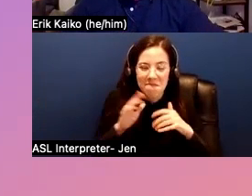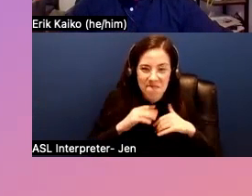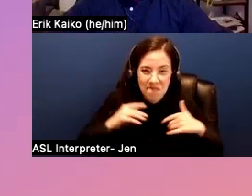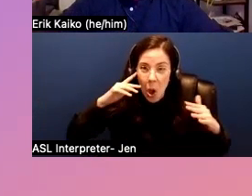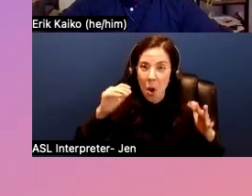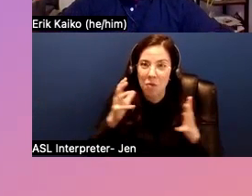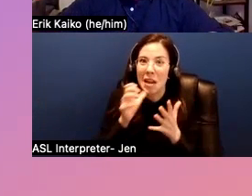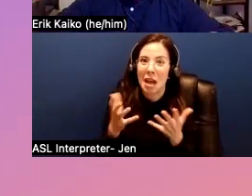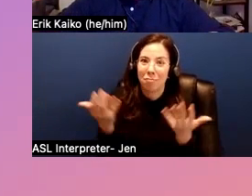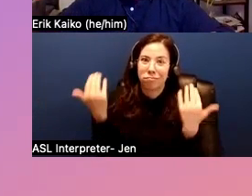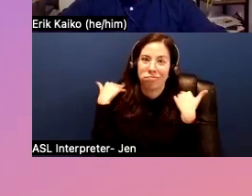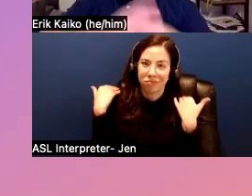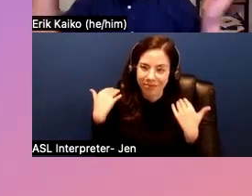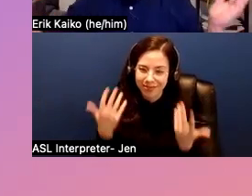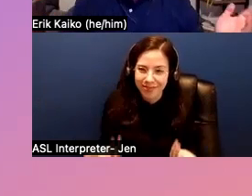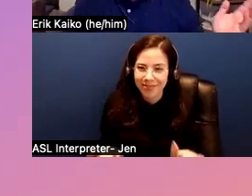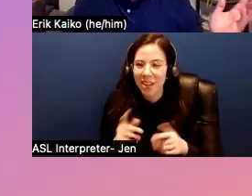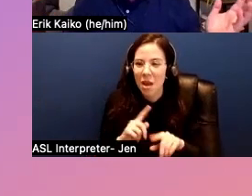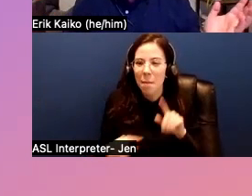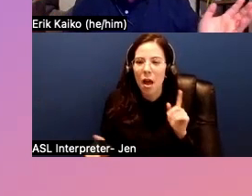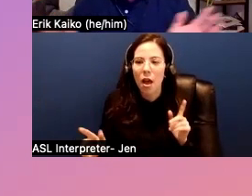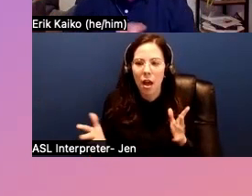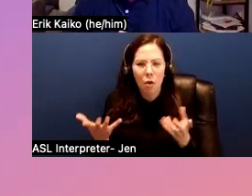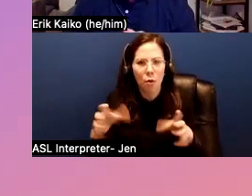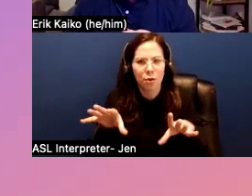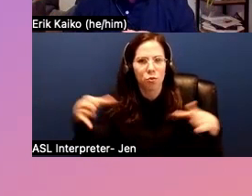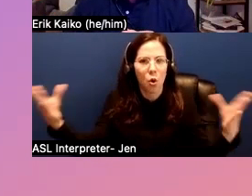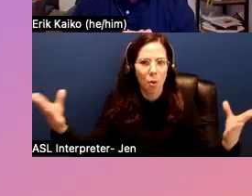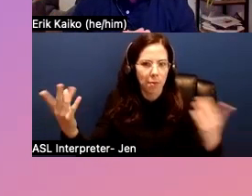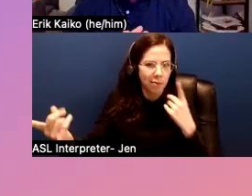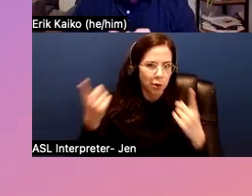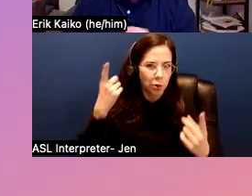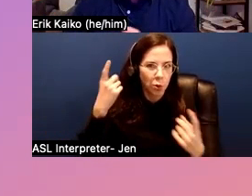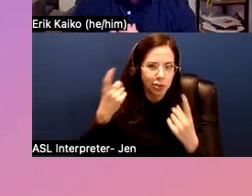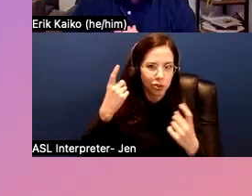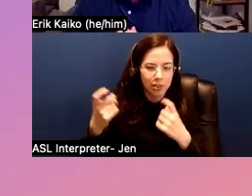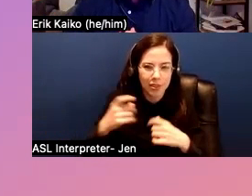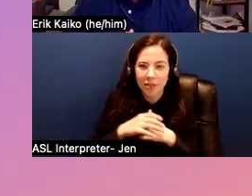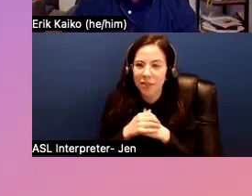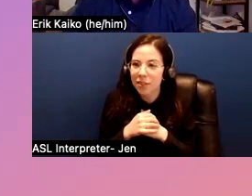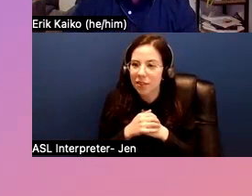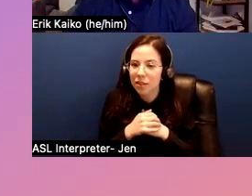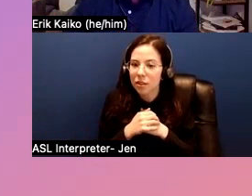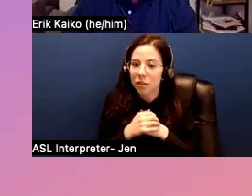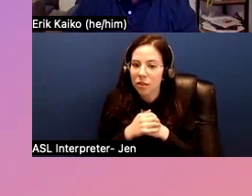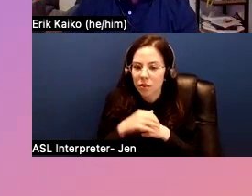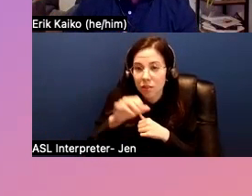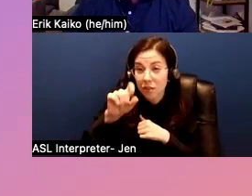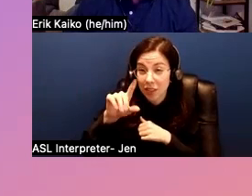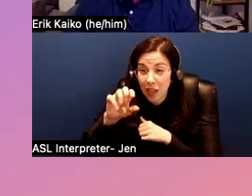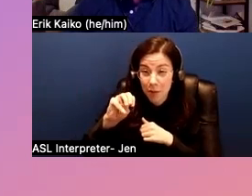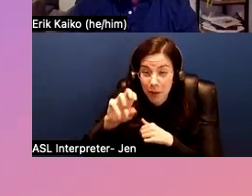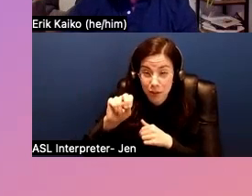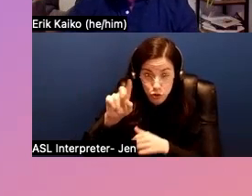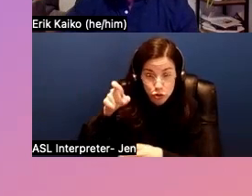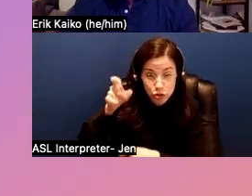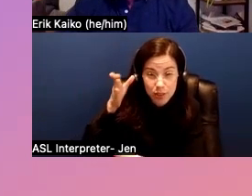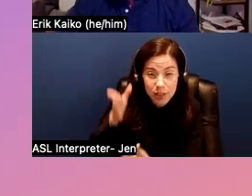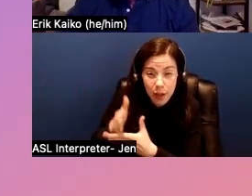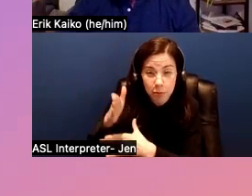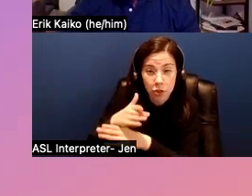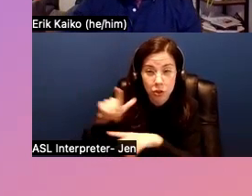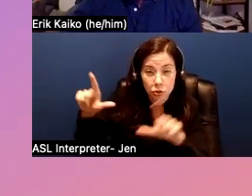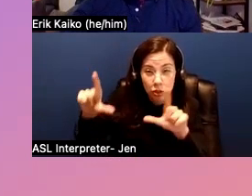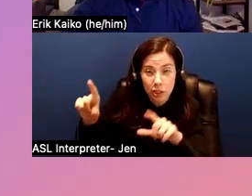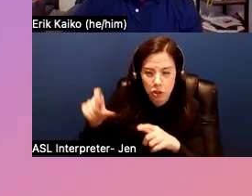but I do want to open up the floor for questions. I can Solomon, should I stop sharing my screen? I know